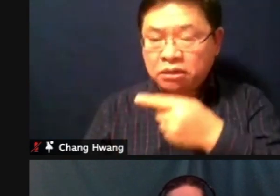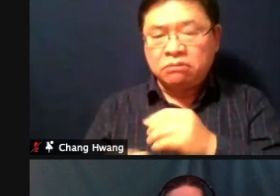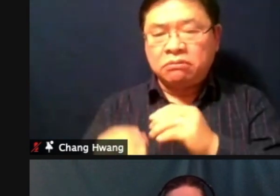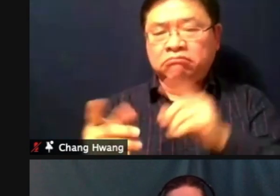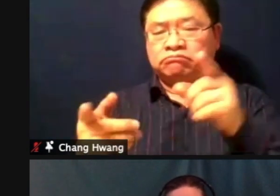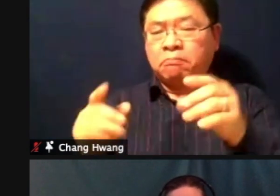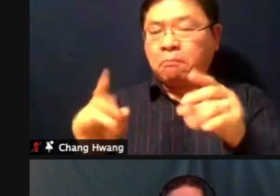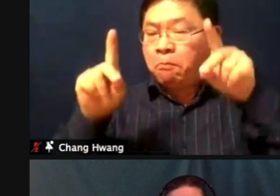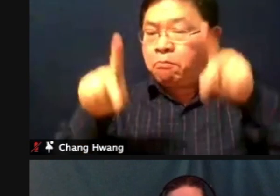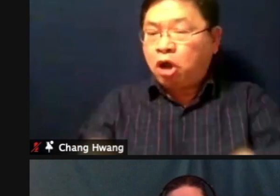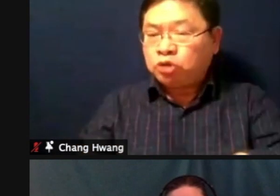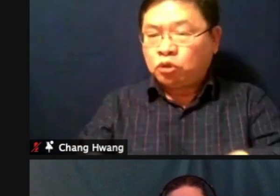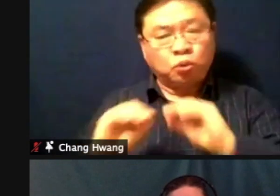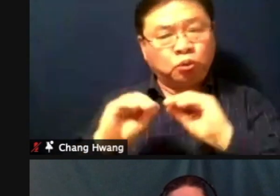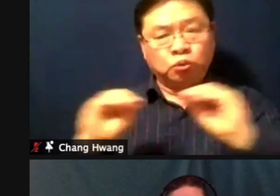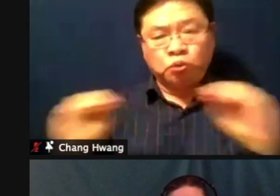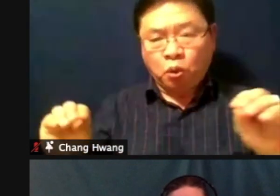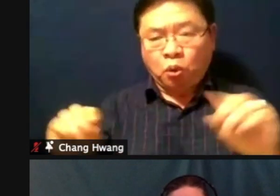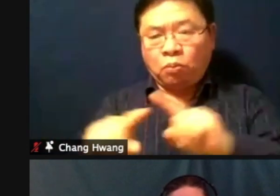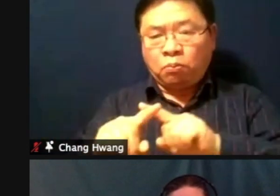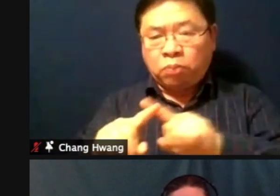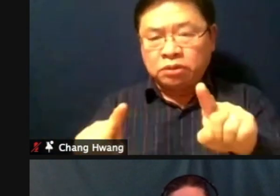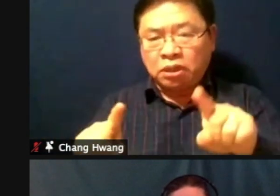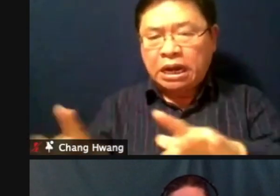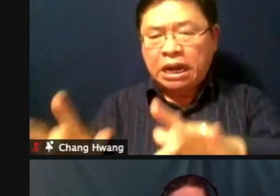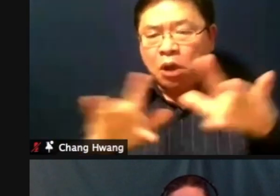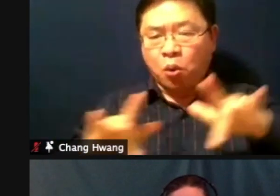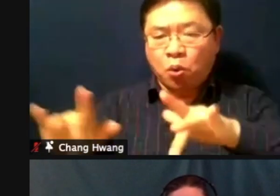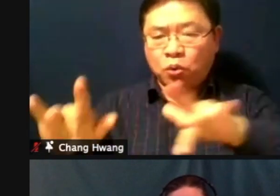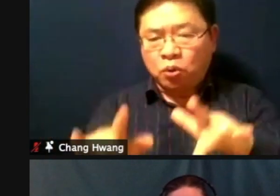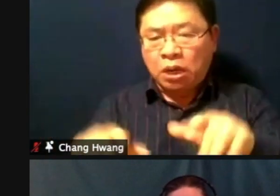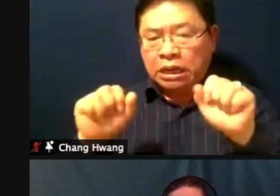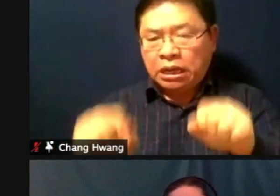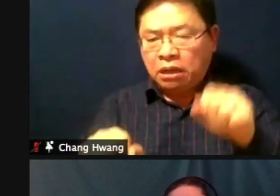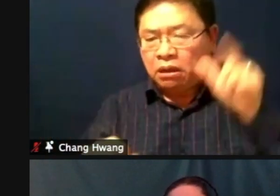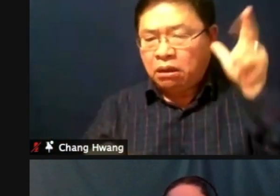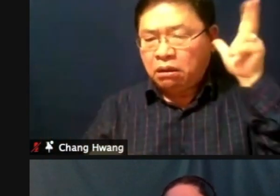And that thought started to occur to me that hearing people,